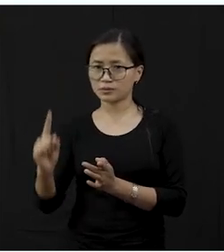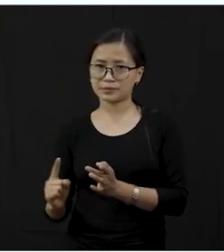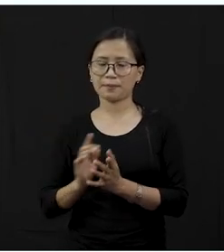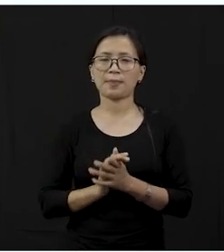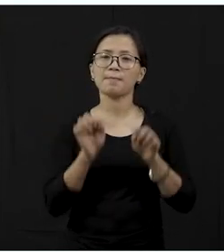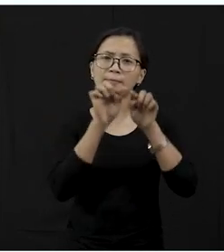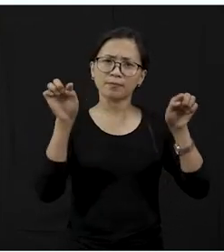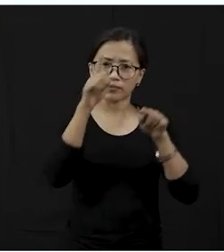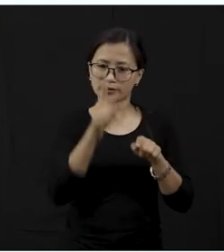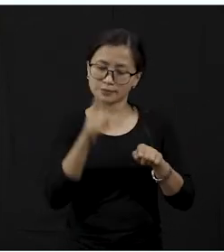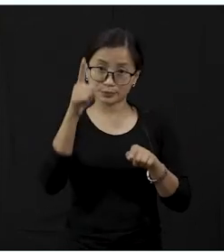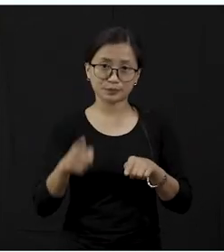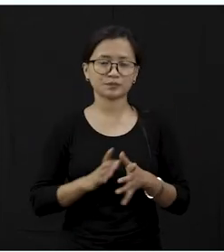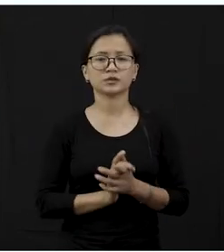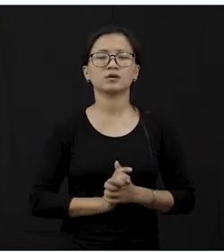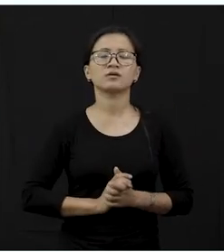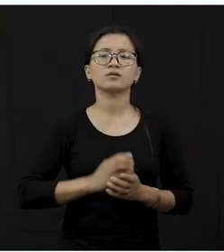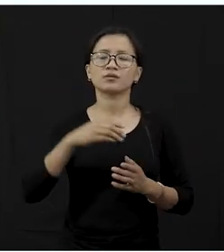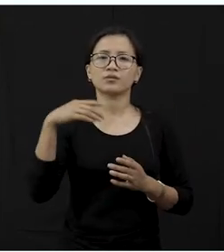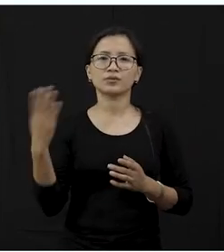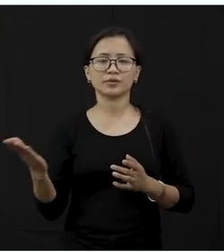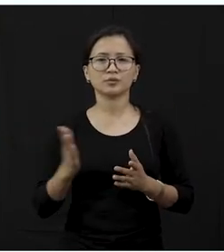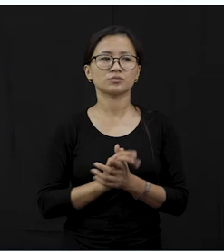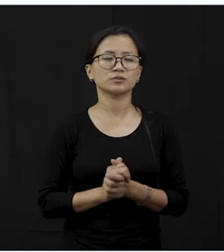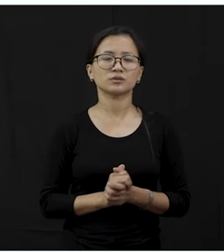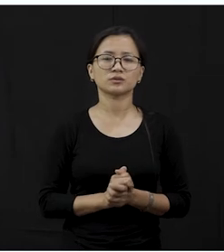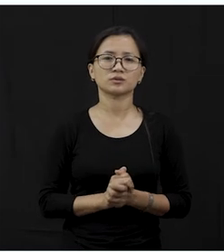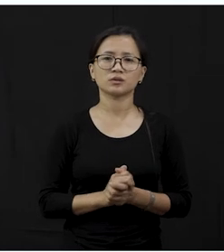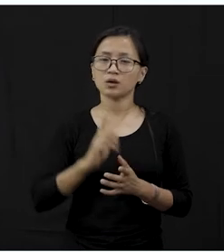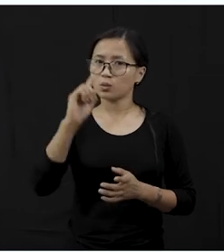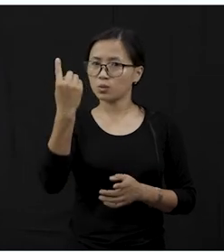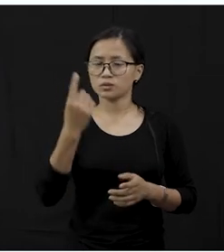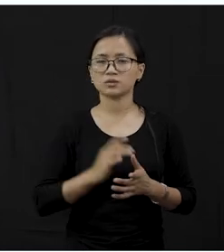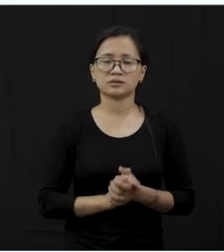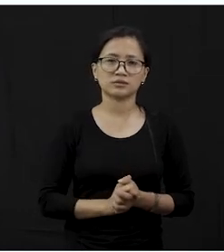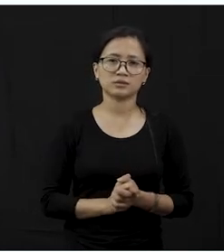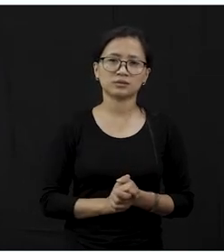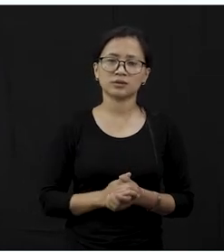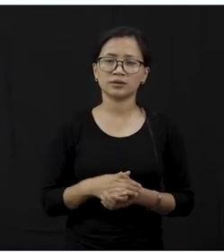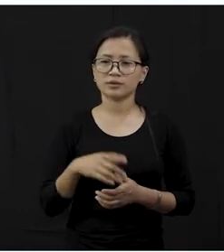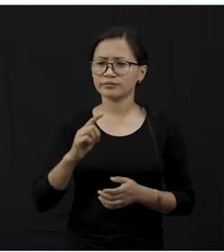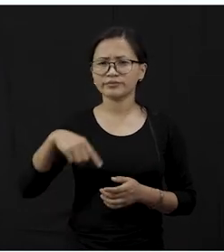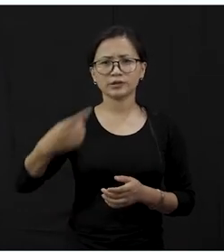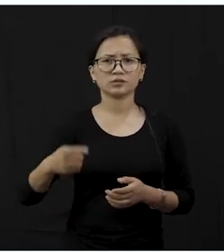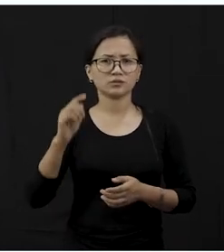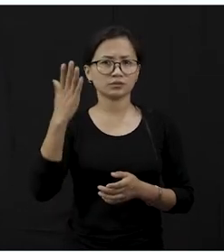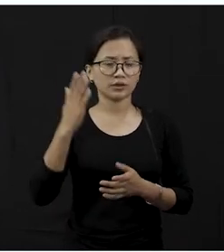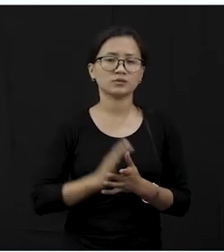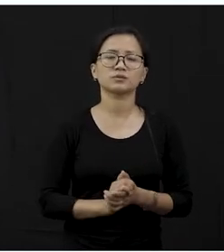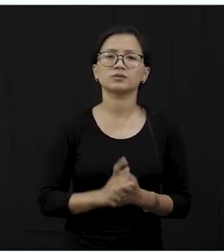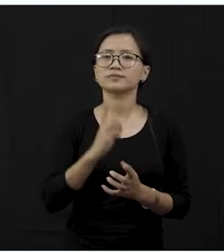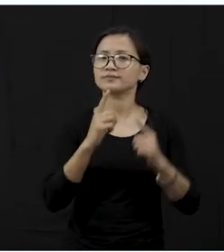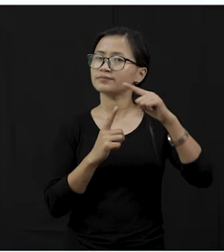it has only two rods, and the rightmost represent ones. The rightmost represent ones, and the next to right represent tens,